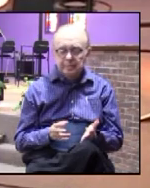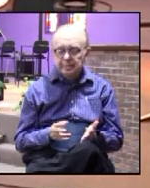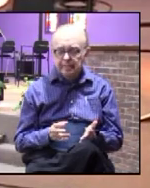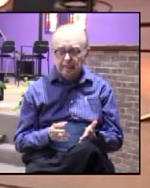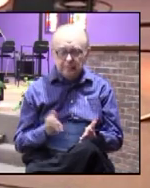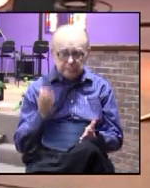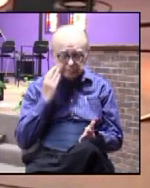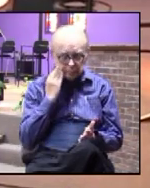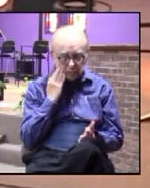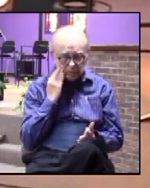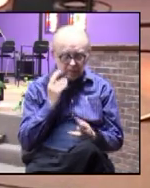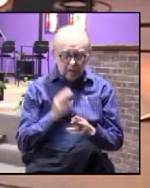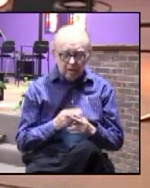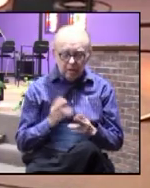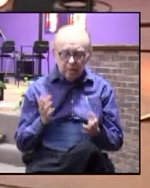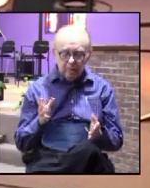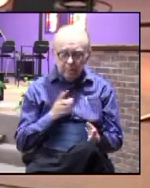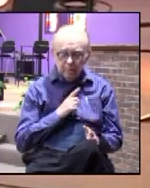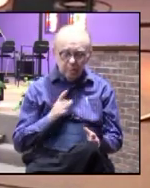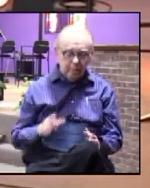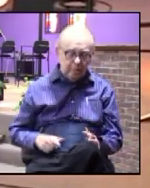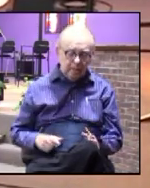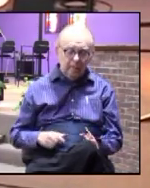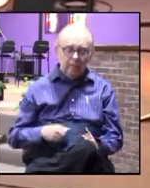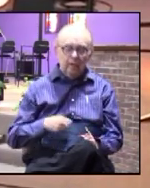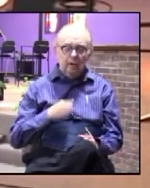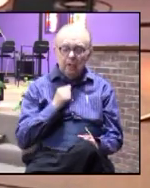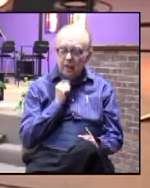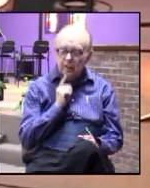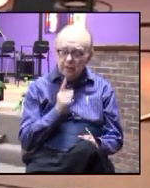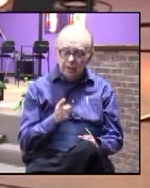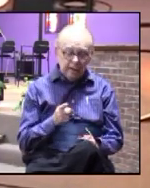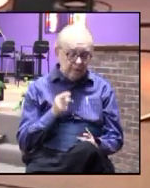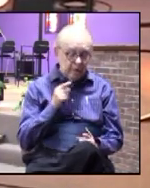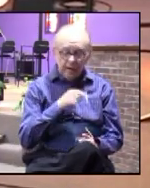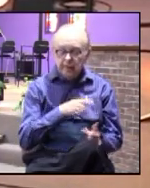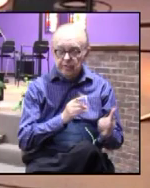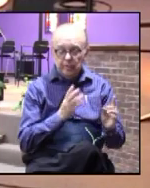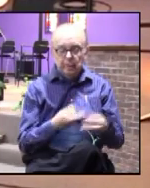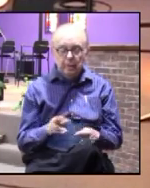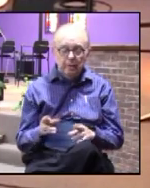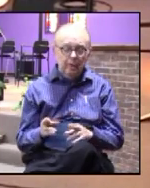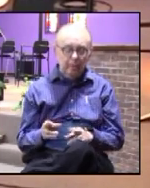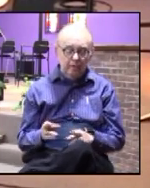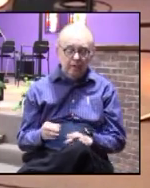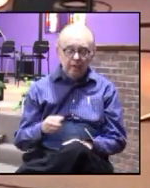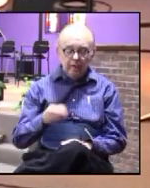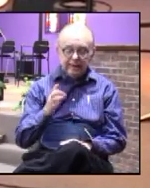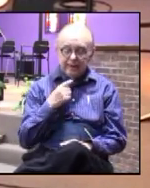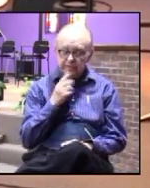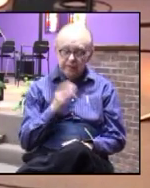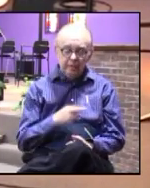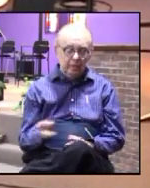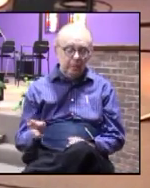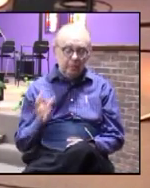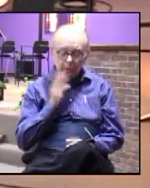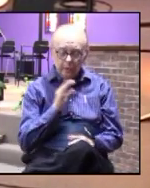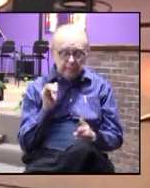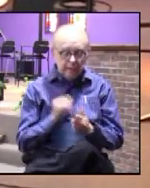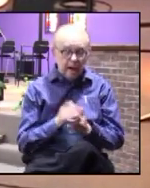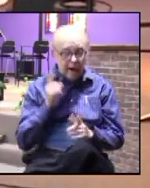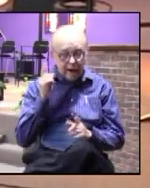And I know it's coming soon, but Lord, I'm not really sure they're ready. And he's saying, they're ready. Don't worry, I got